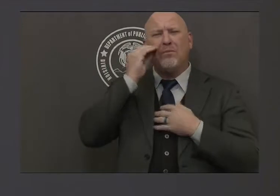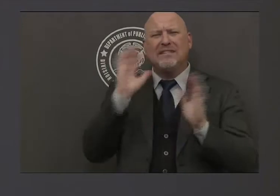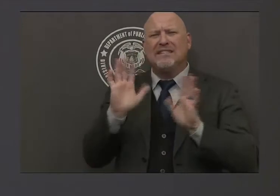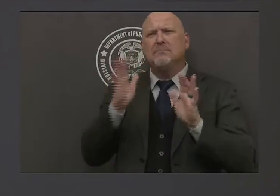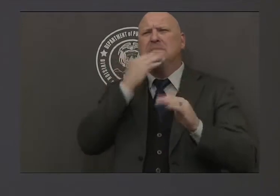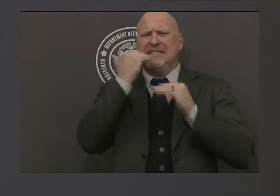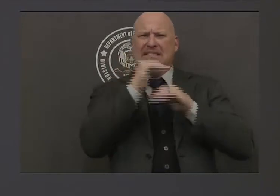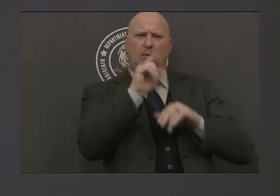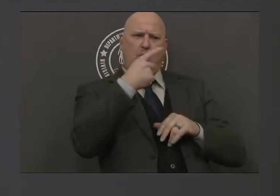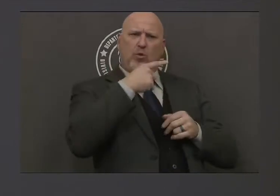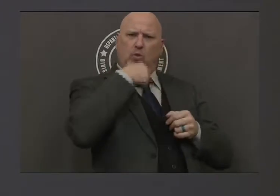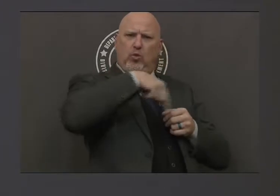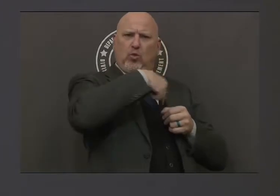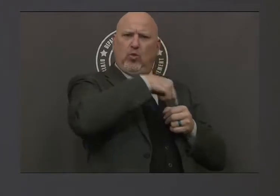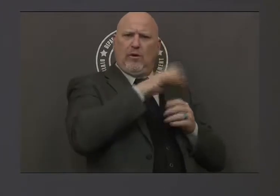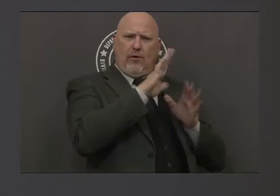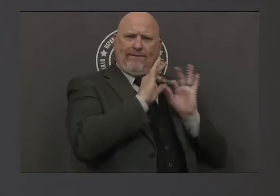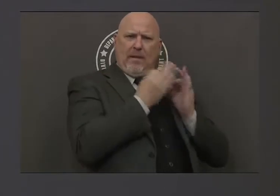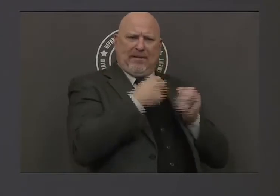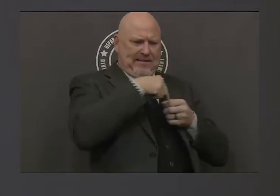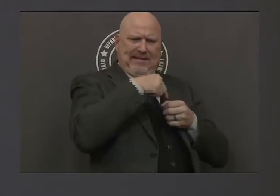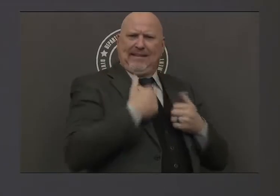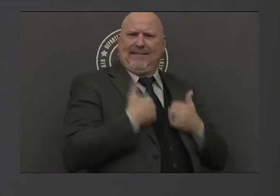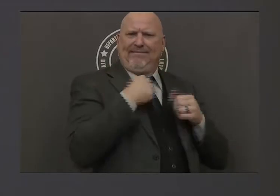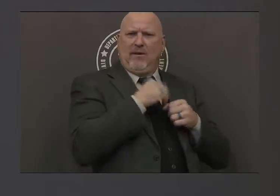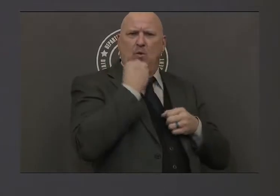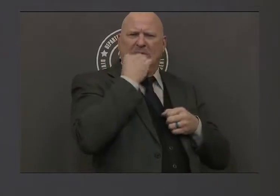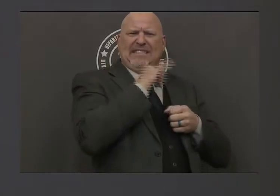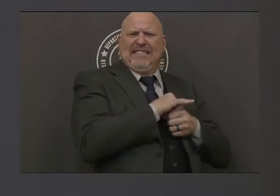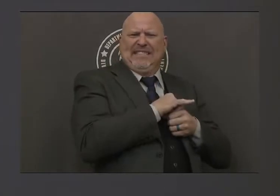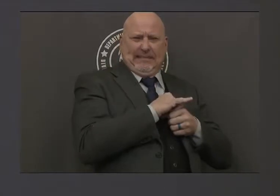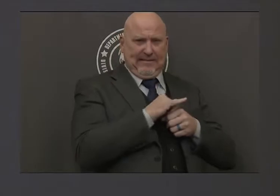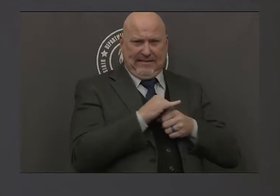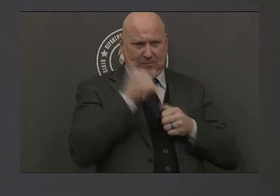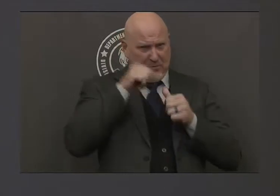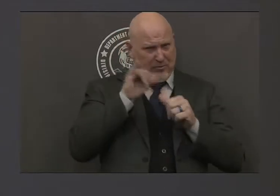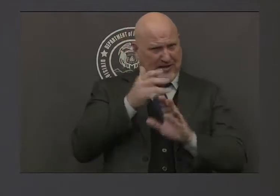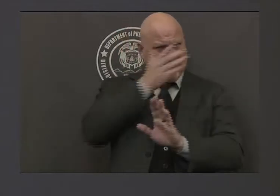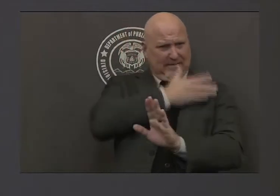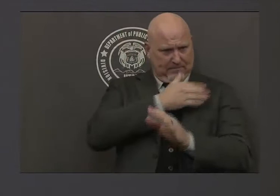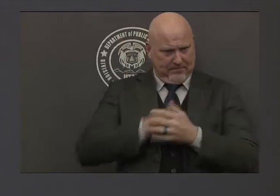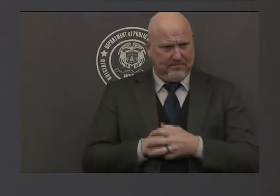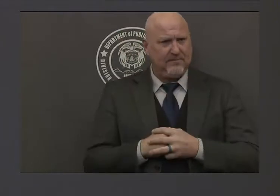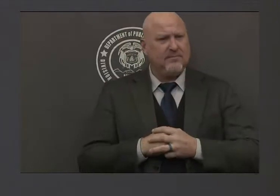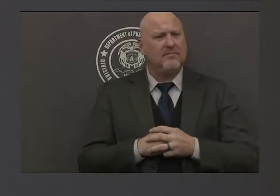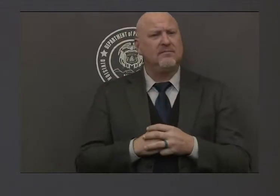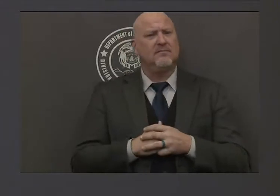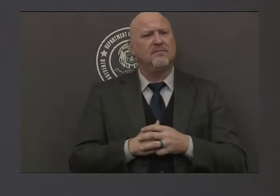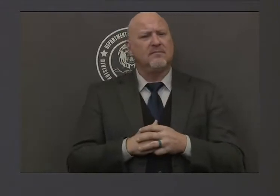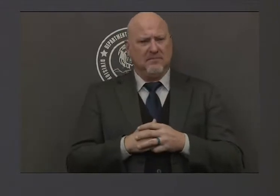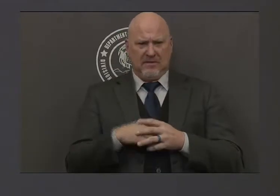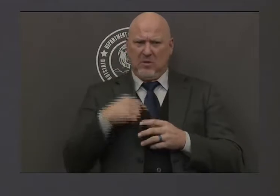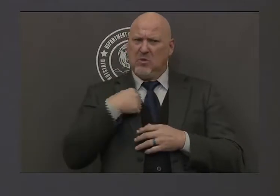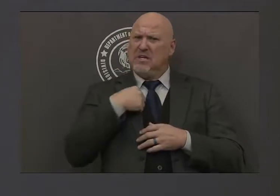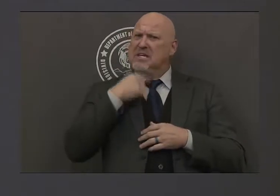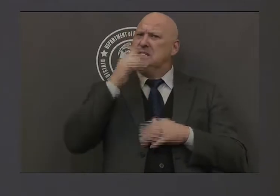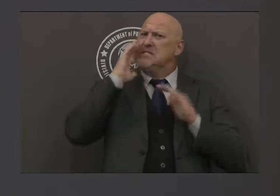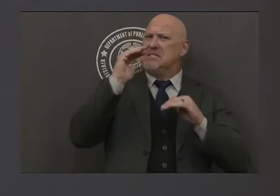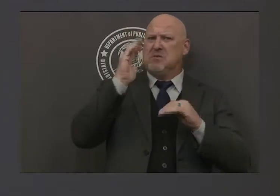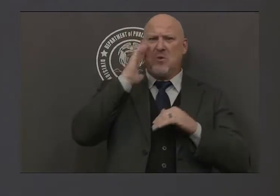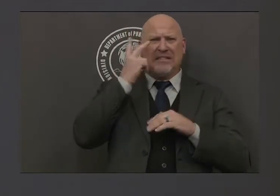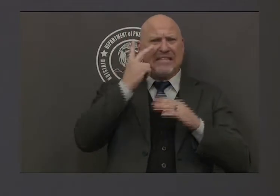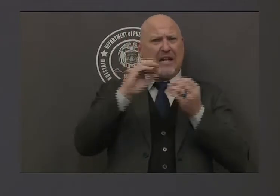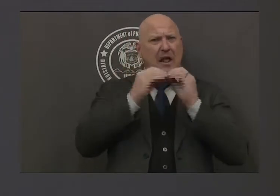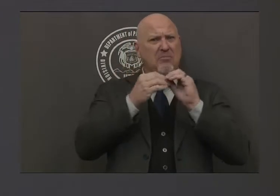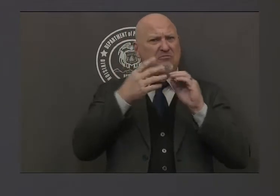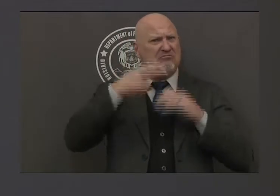3,000 to 4,000 range, which we'd anticipated, maybe up to 5,000 cases, we've been in the mid 2,000s. We're about 2,800